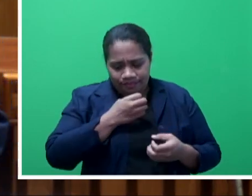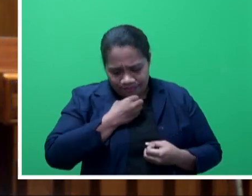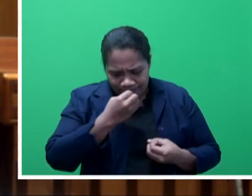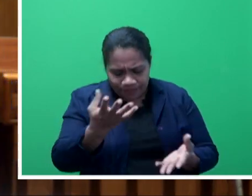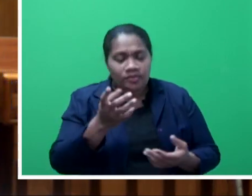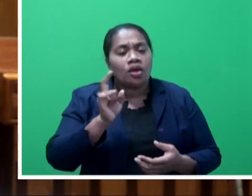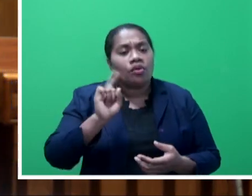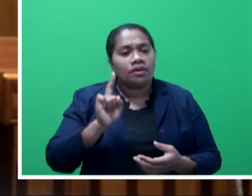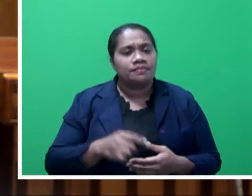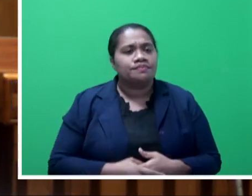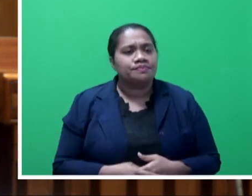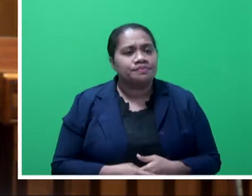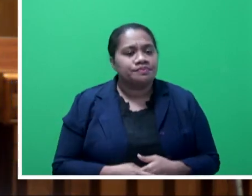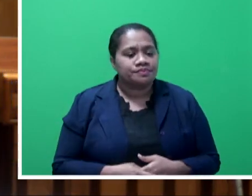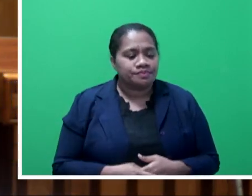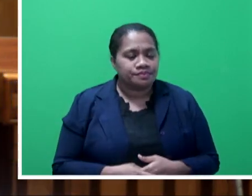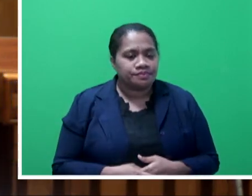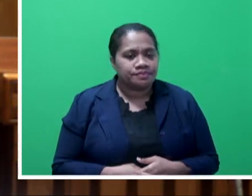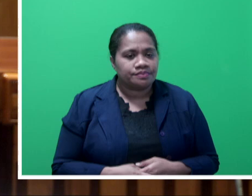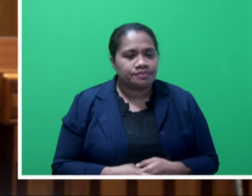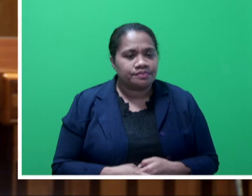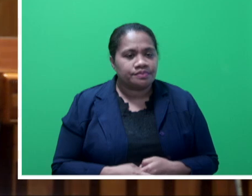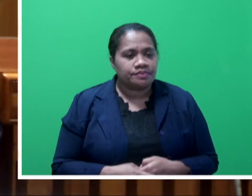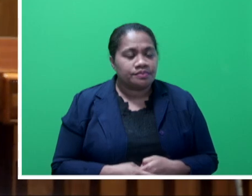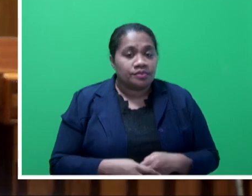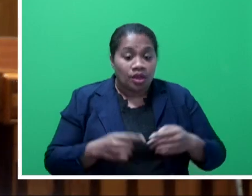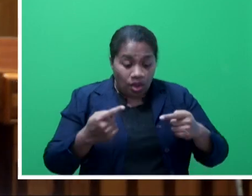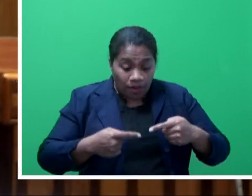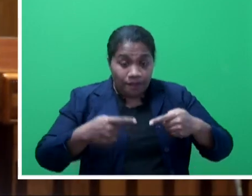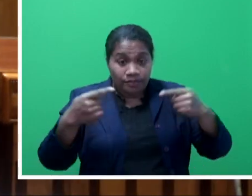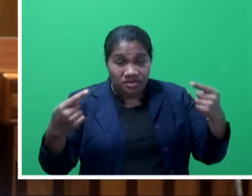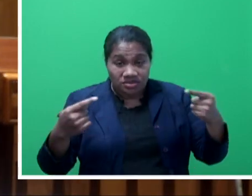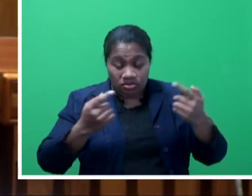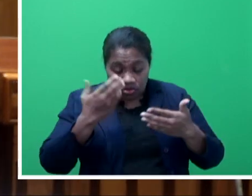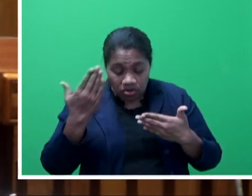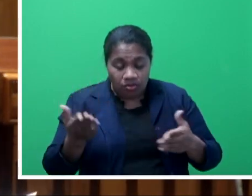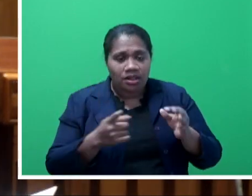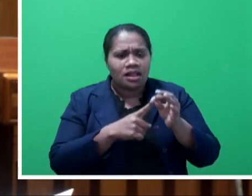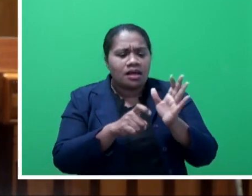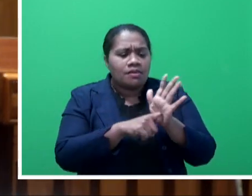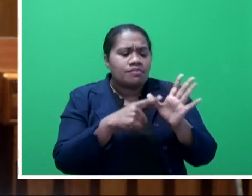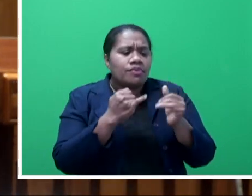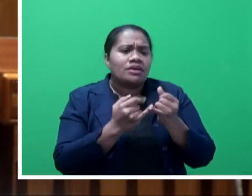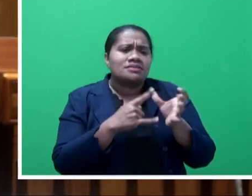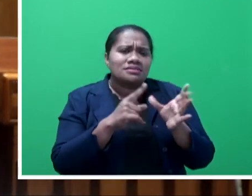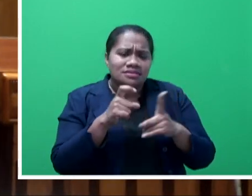that the opposition, Honourable Prasad, Honourable Nico Nawaikola, all of this go on about